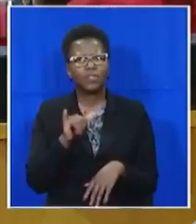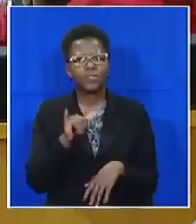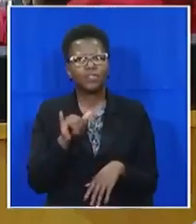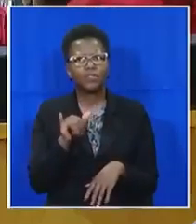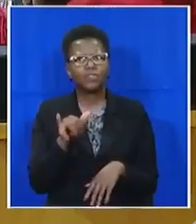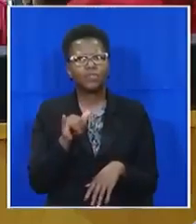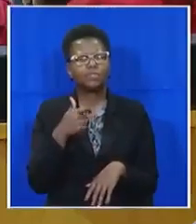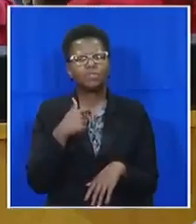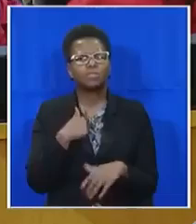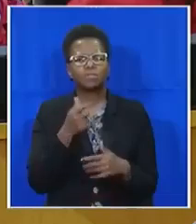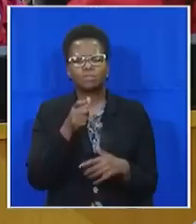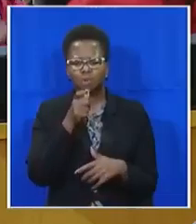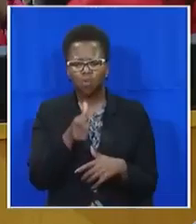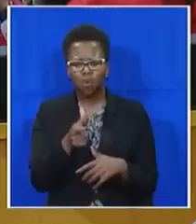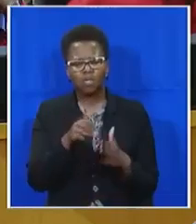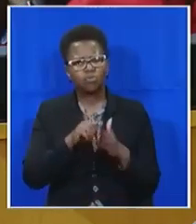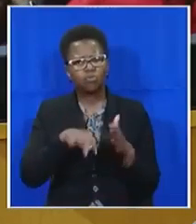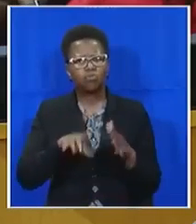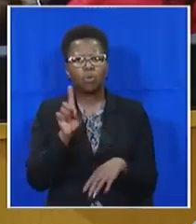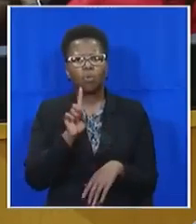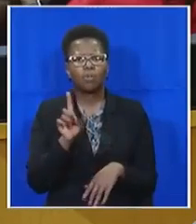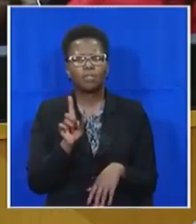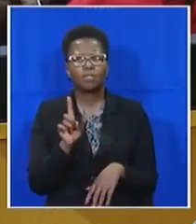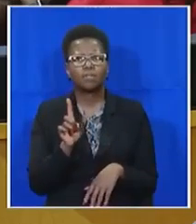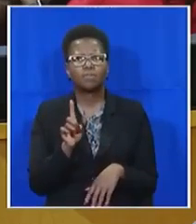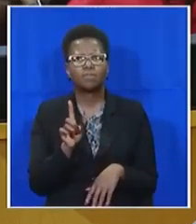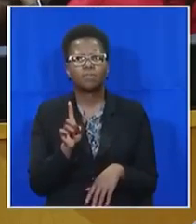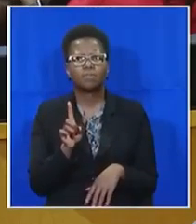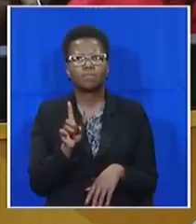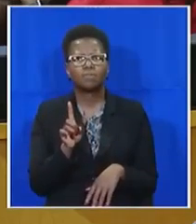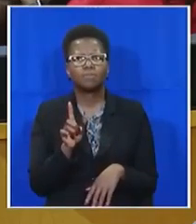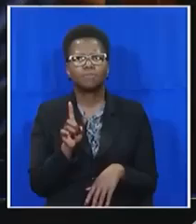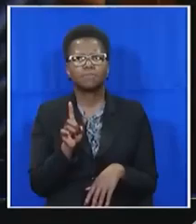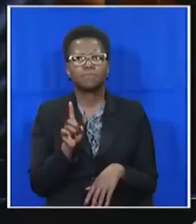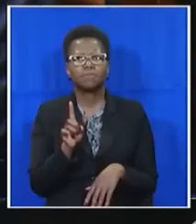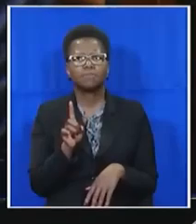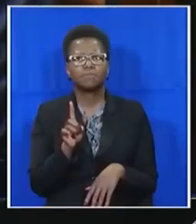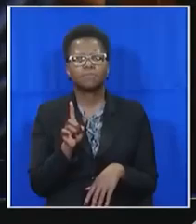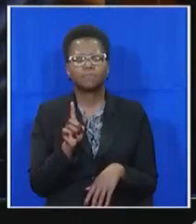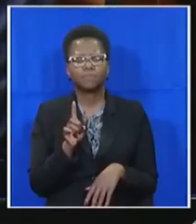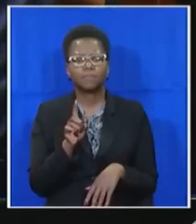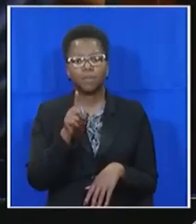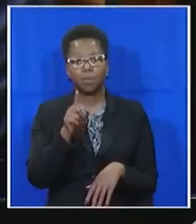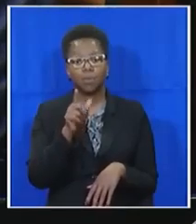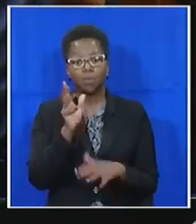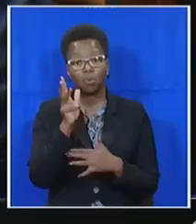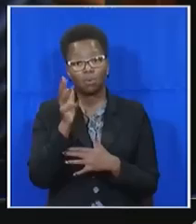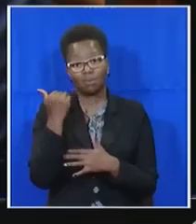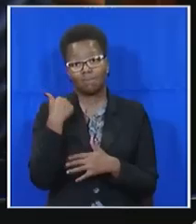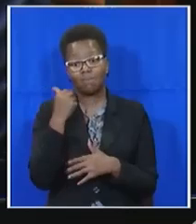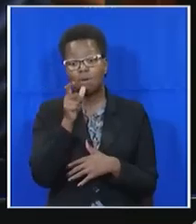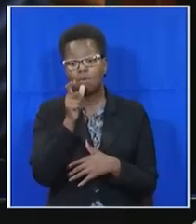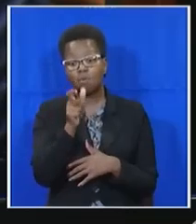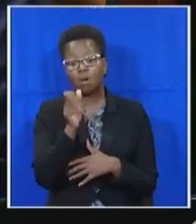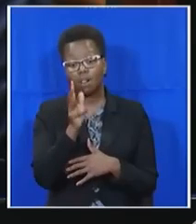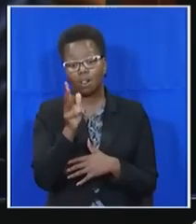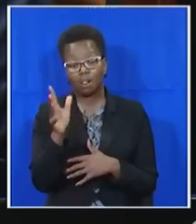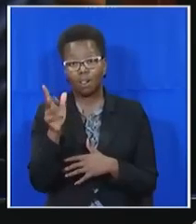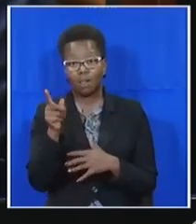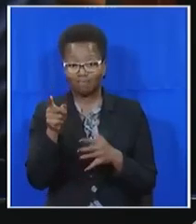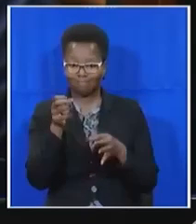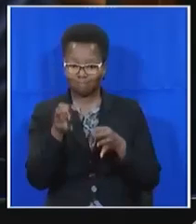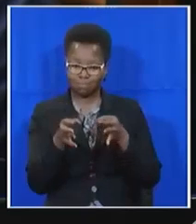What do you want me to withdraw, Deputy Speaker? Honorable member, your remarks earlier on pointing